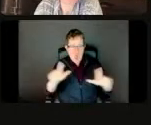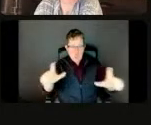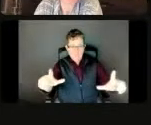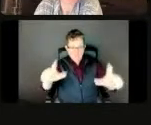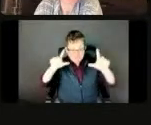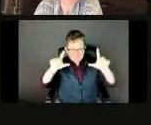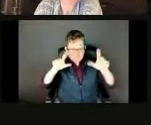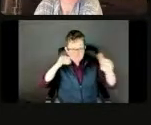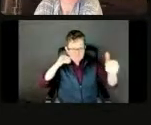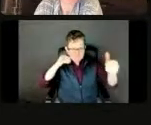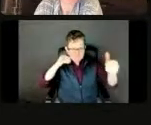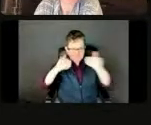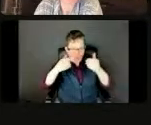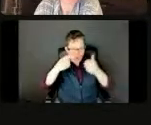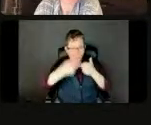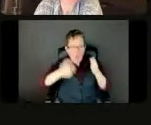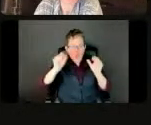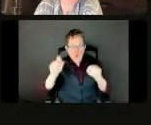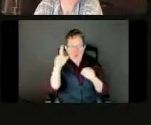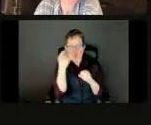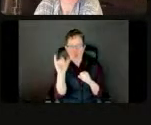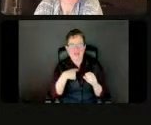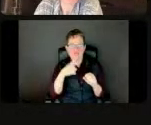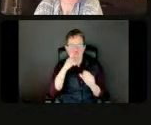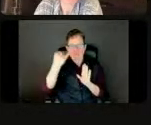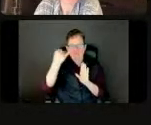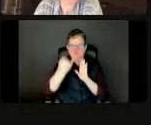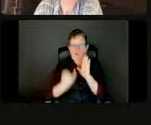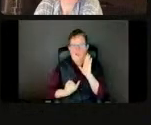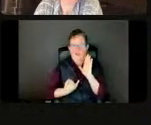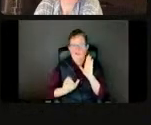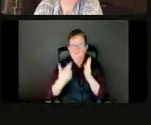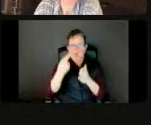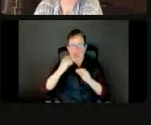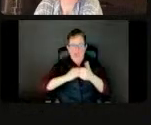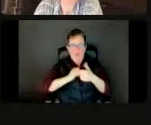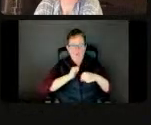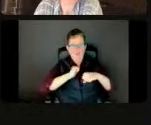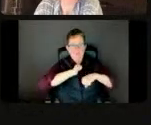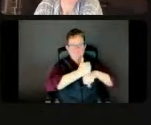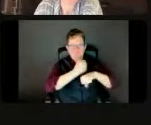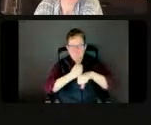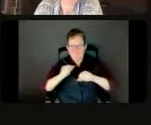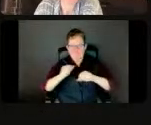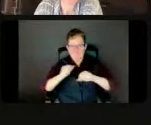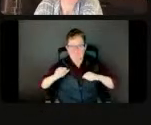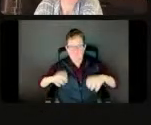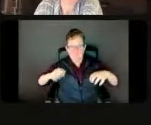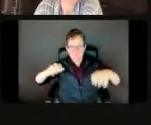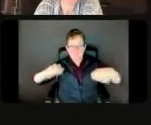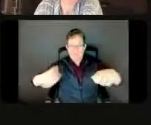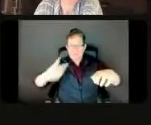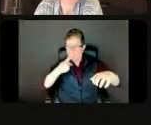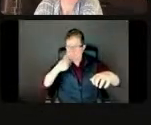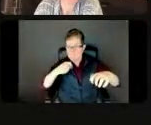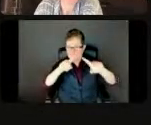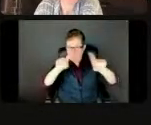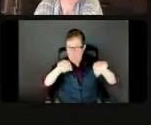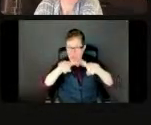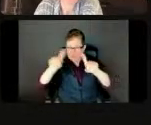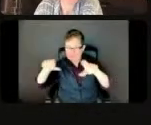site could look like. It's a sketch drawing of how it would work. If you can see little pink boxes, those would